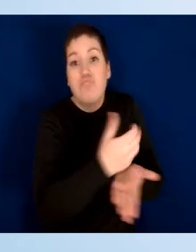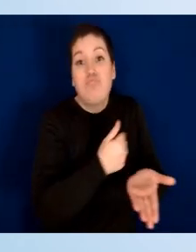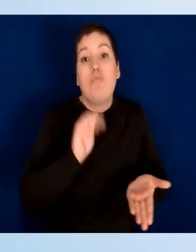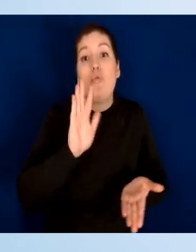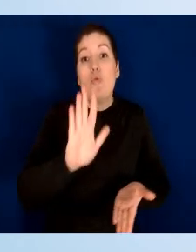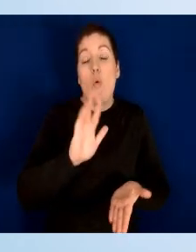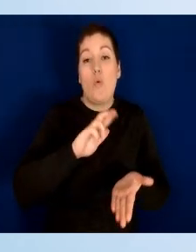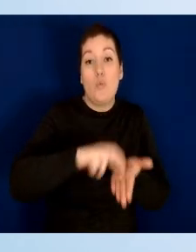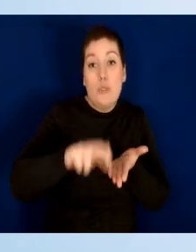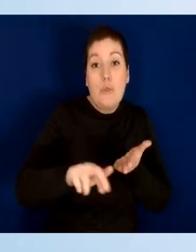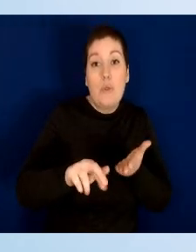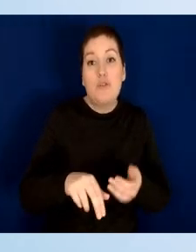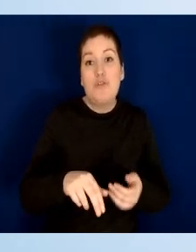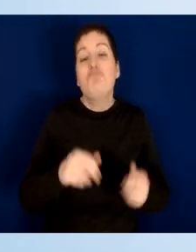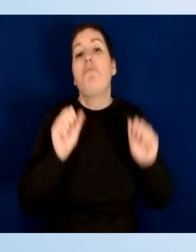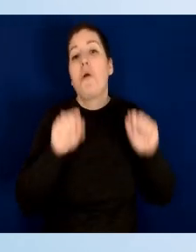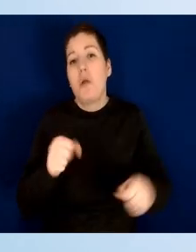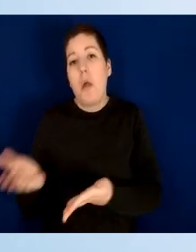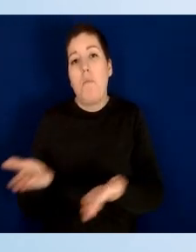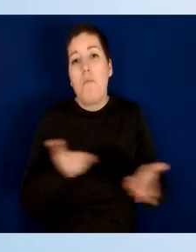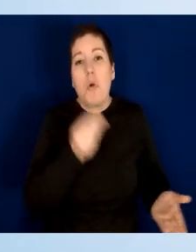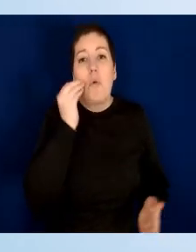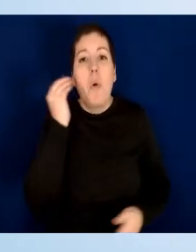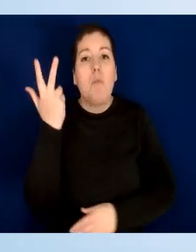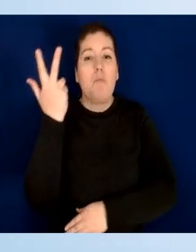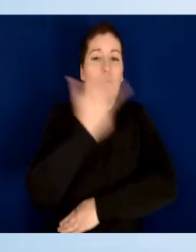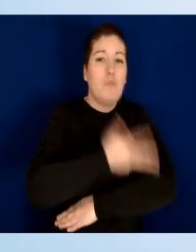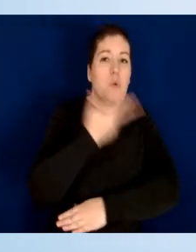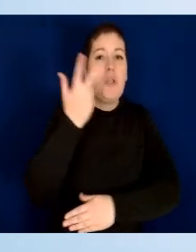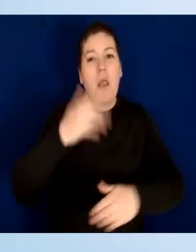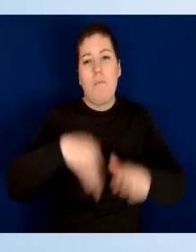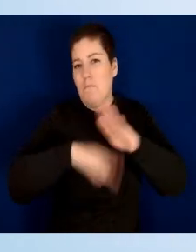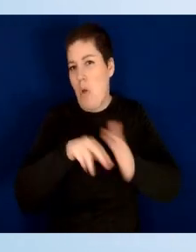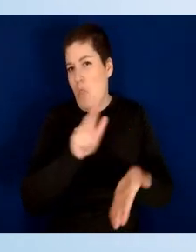usually going to be the older edition of textbooks or plays, novels, or other